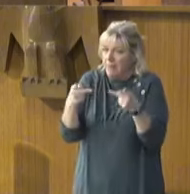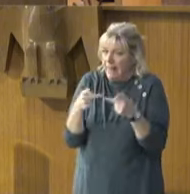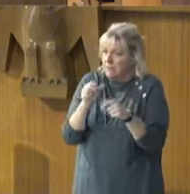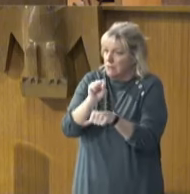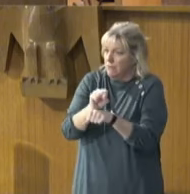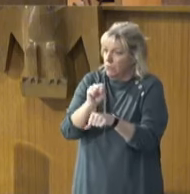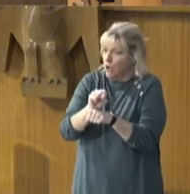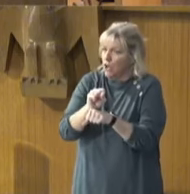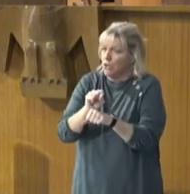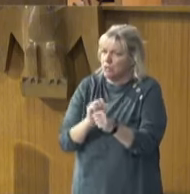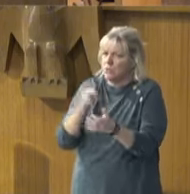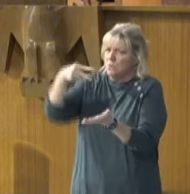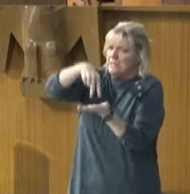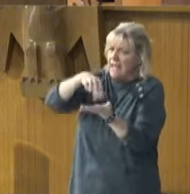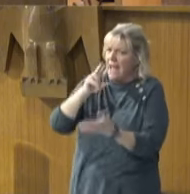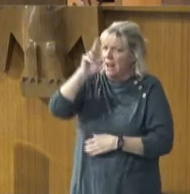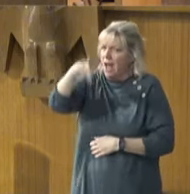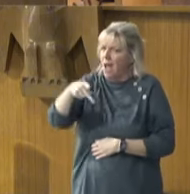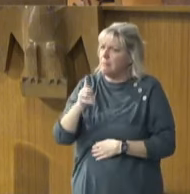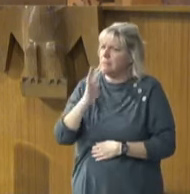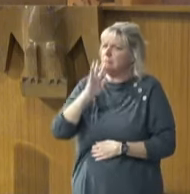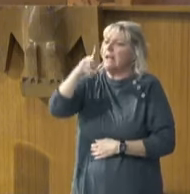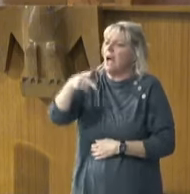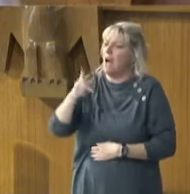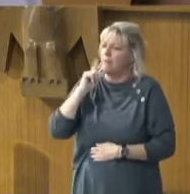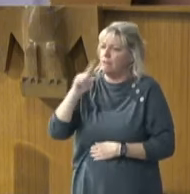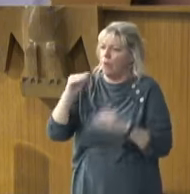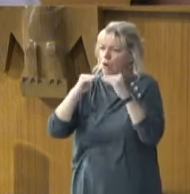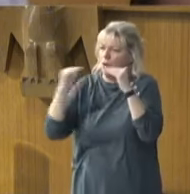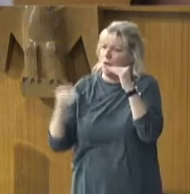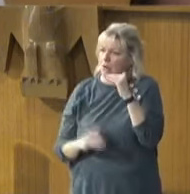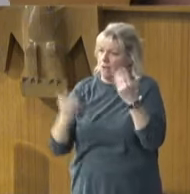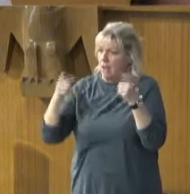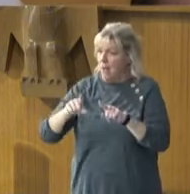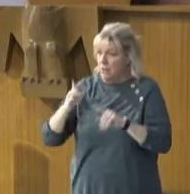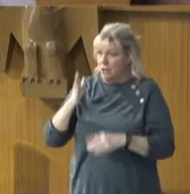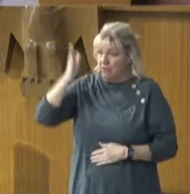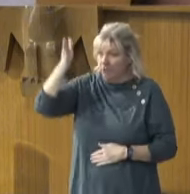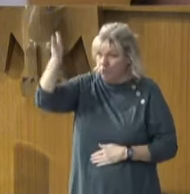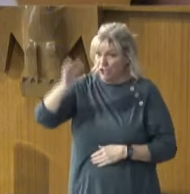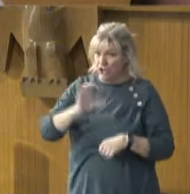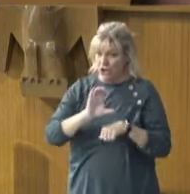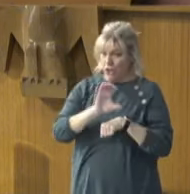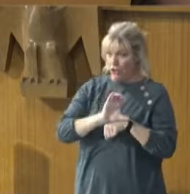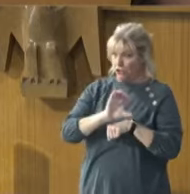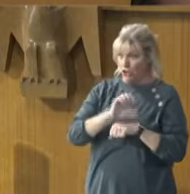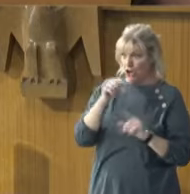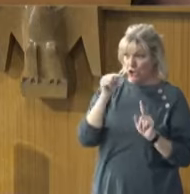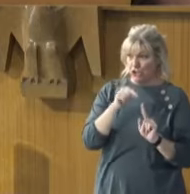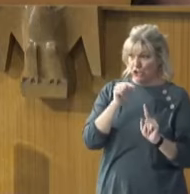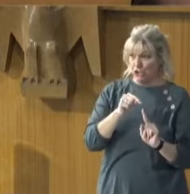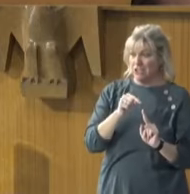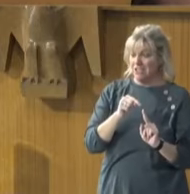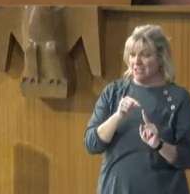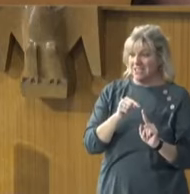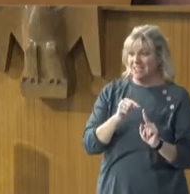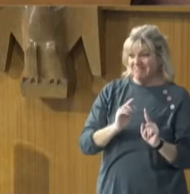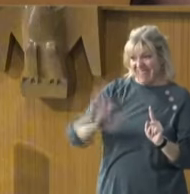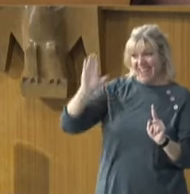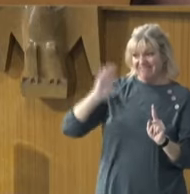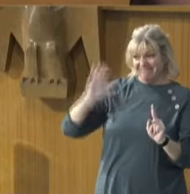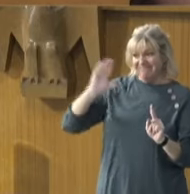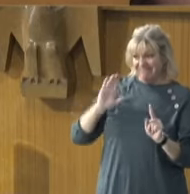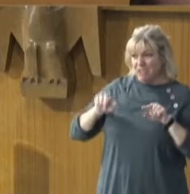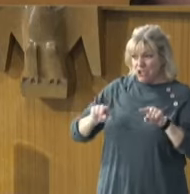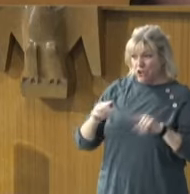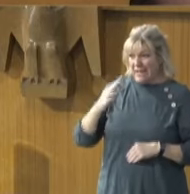up to injustice in the future. And the church, in particular, was certainly complicit in the rise